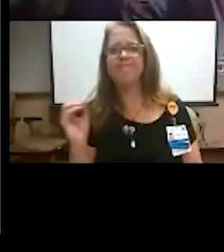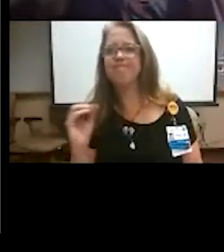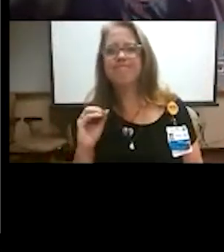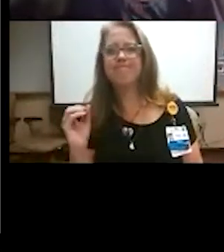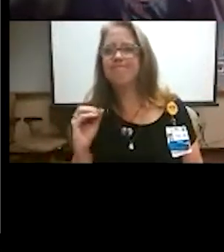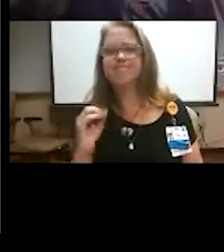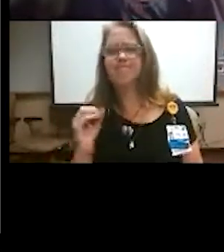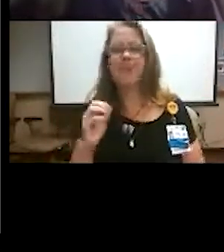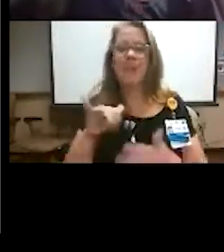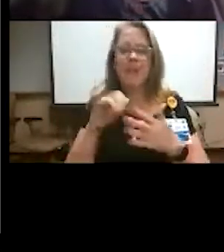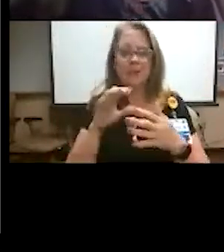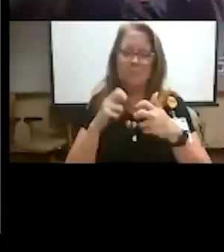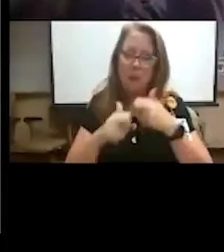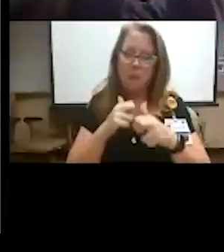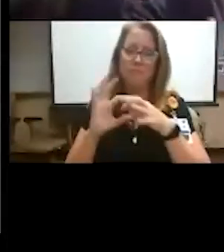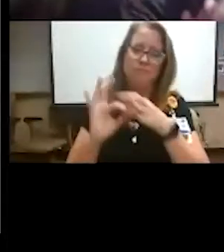around the communication network.